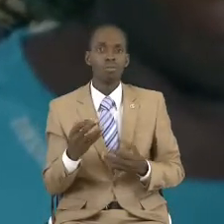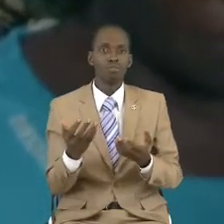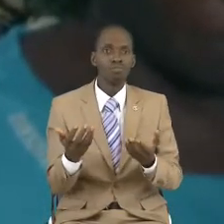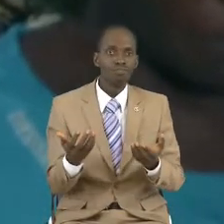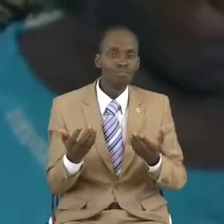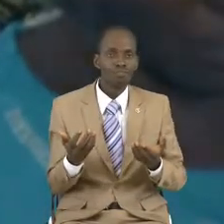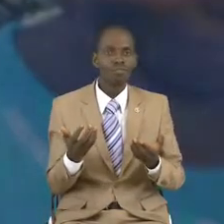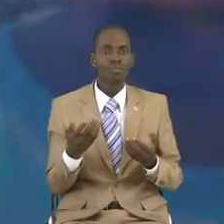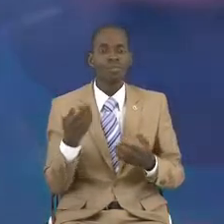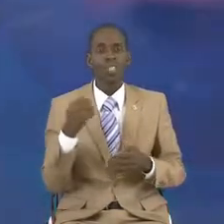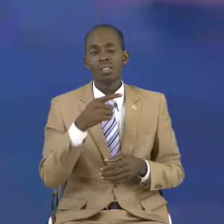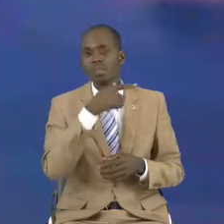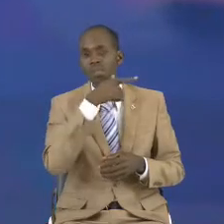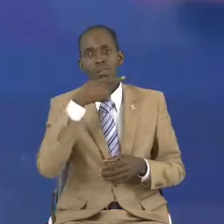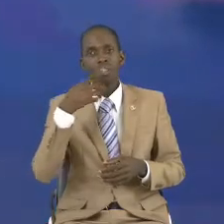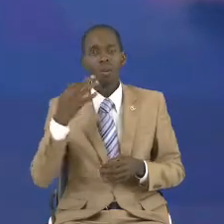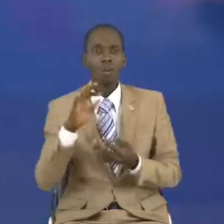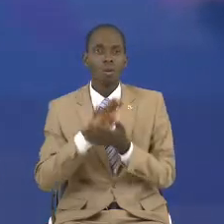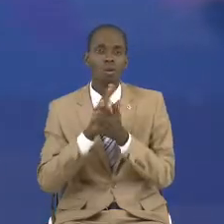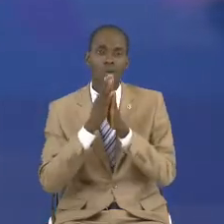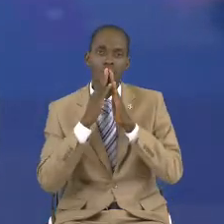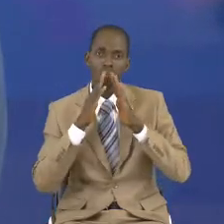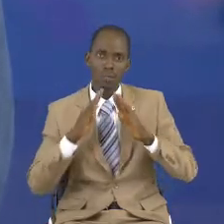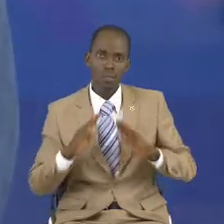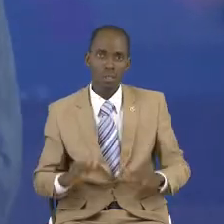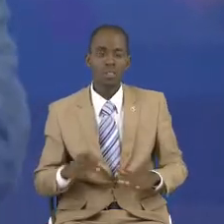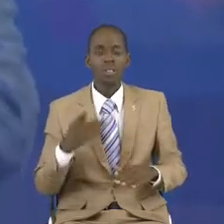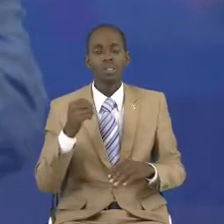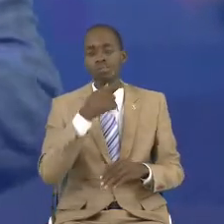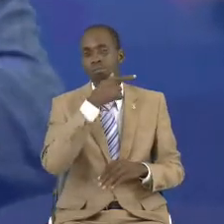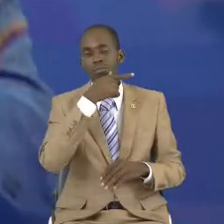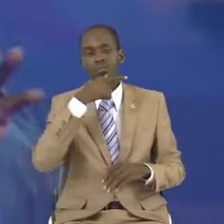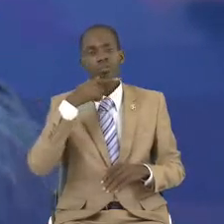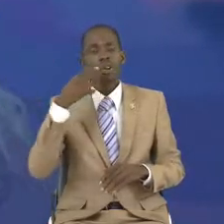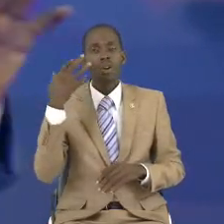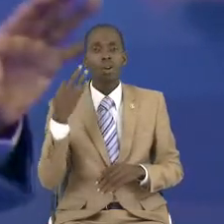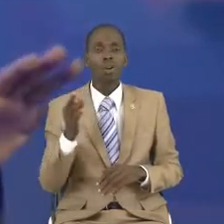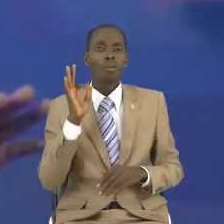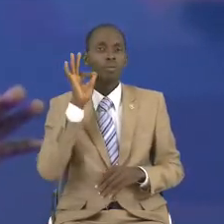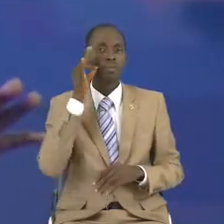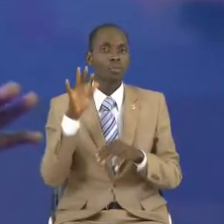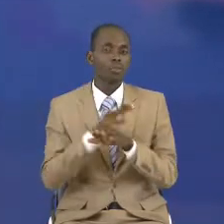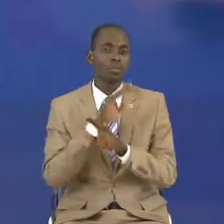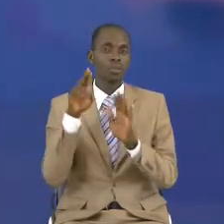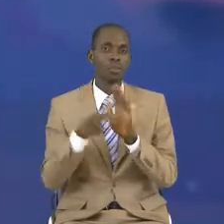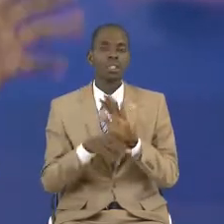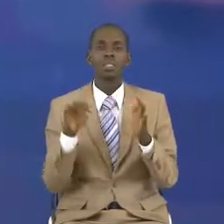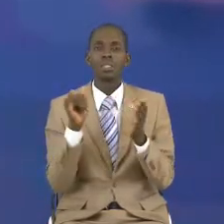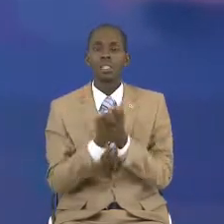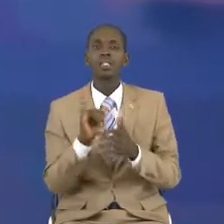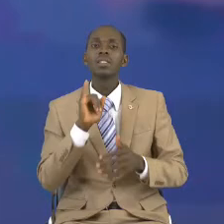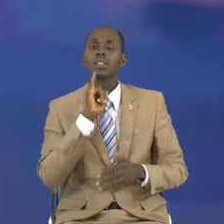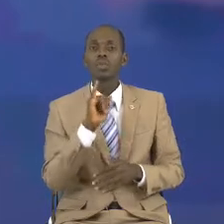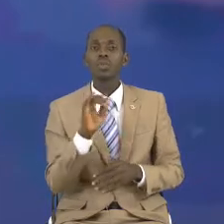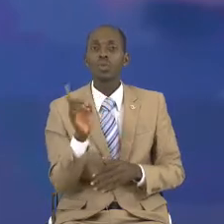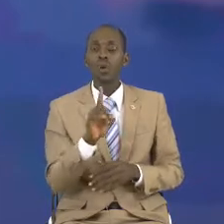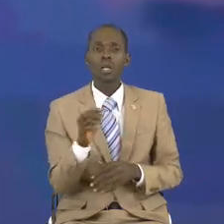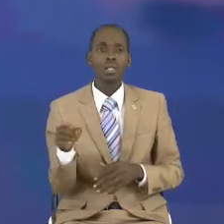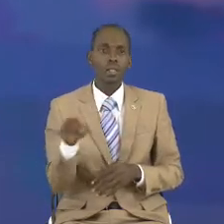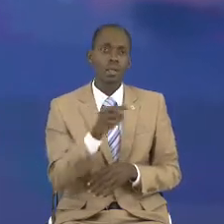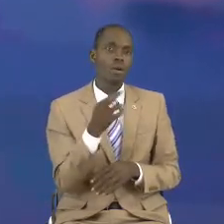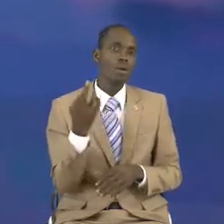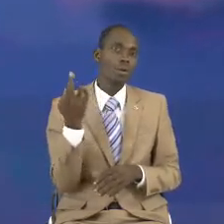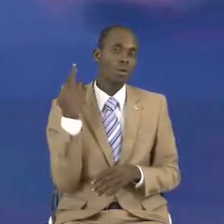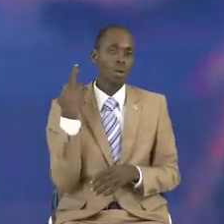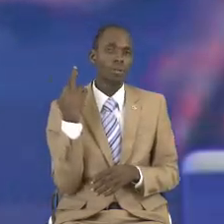of east the guardian of fruitfulness that's what they what that's where they were that's what they were that's who they